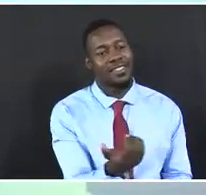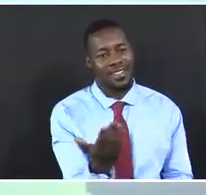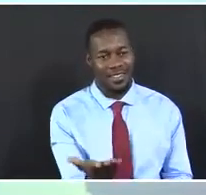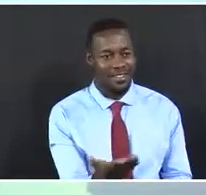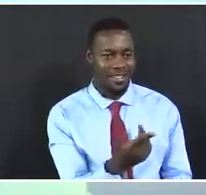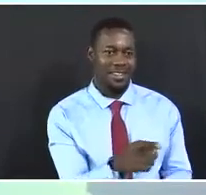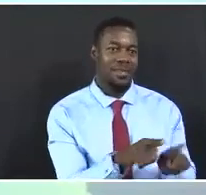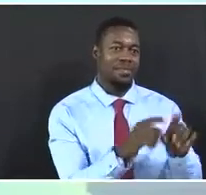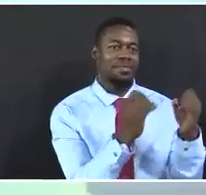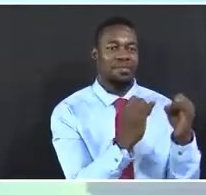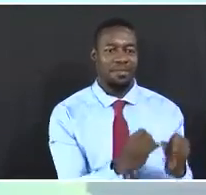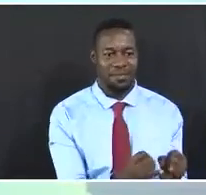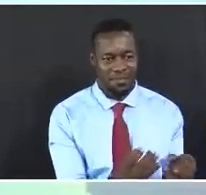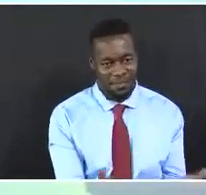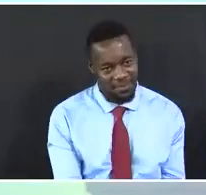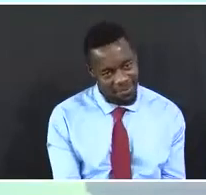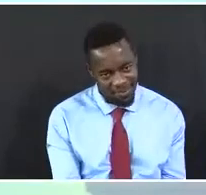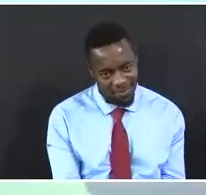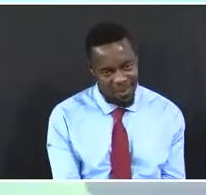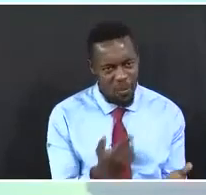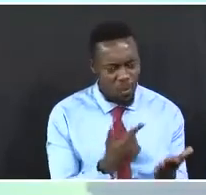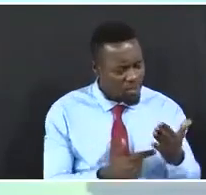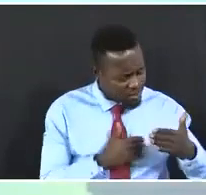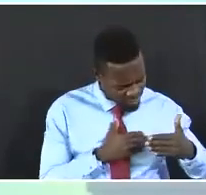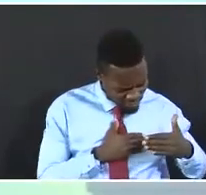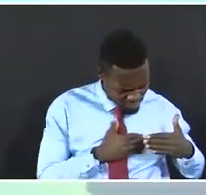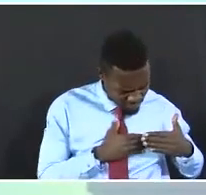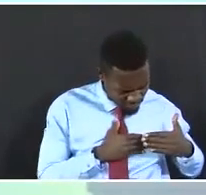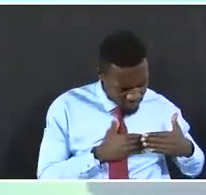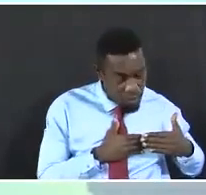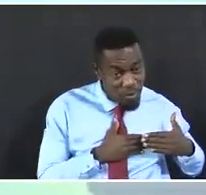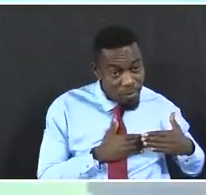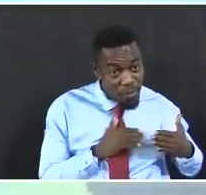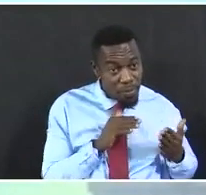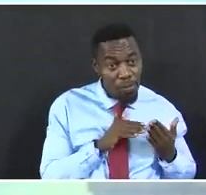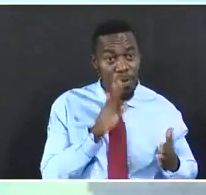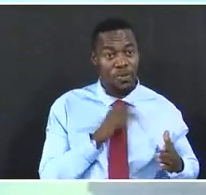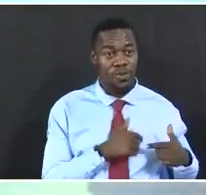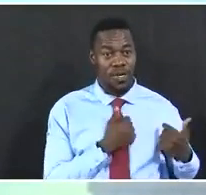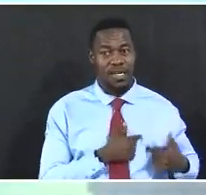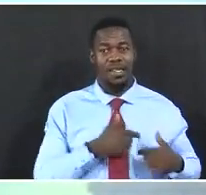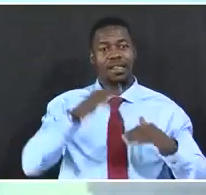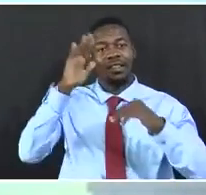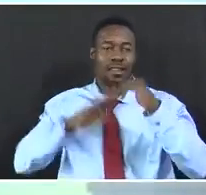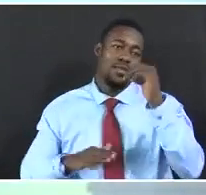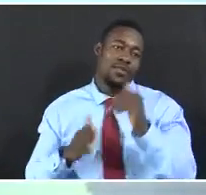So, who may ascend the mountain of the Lord?